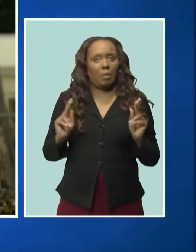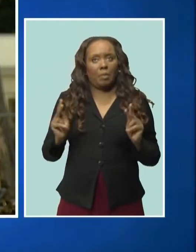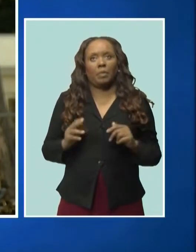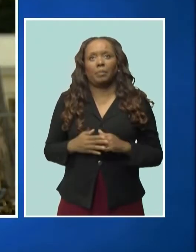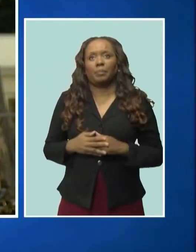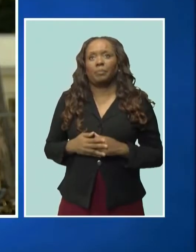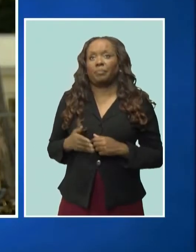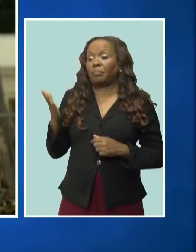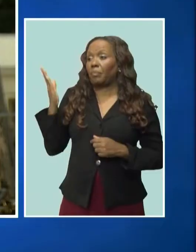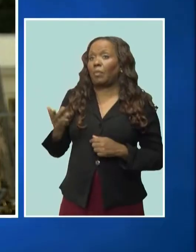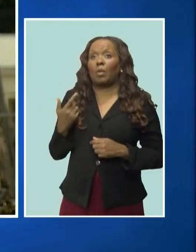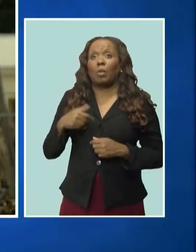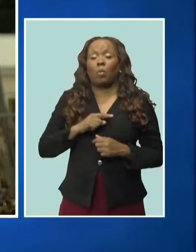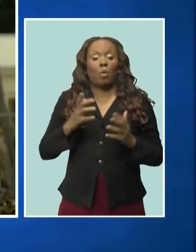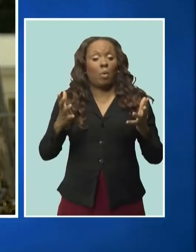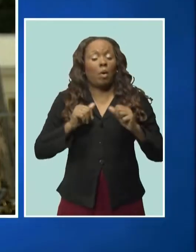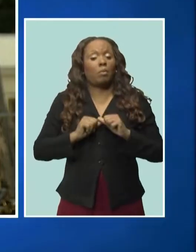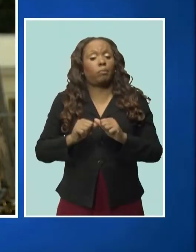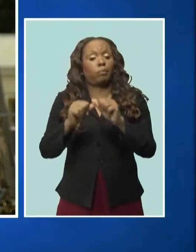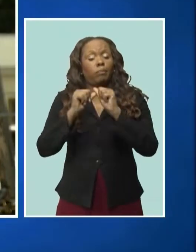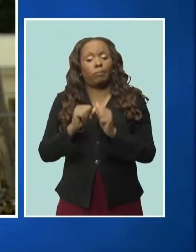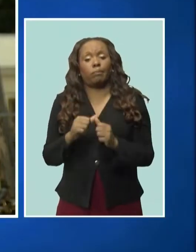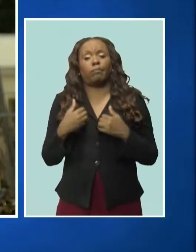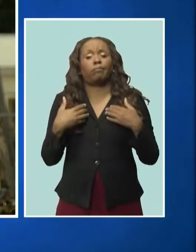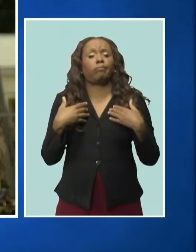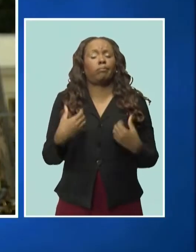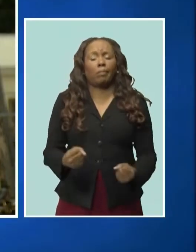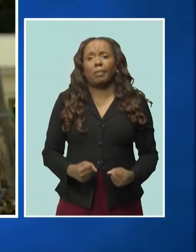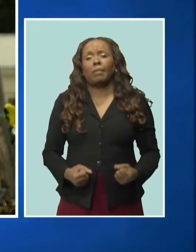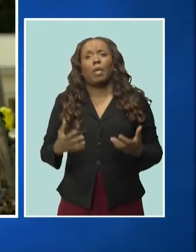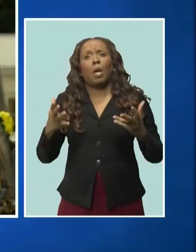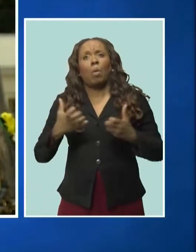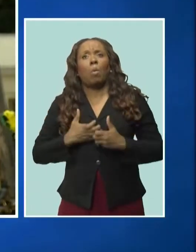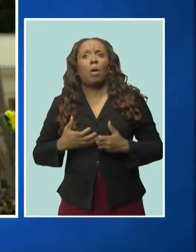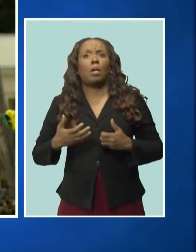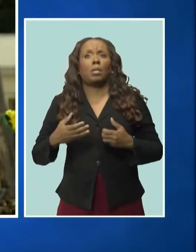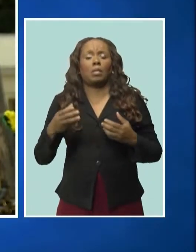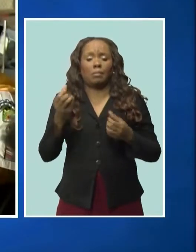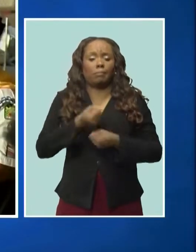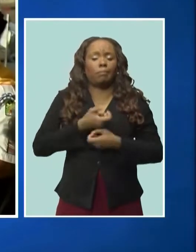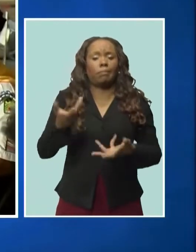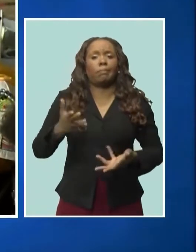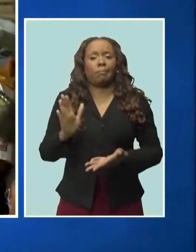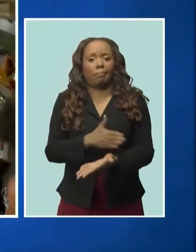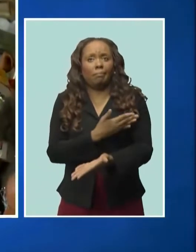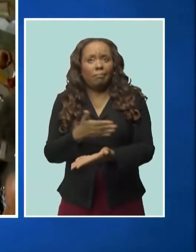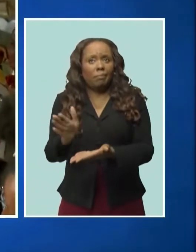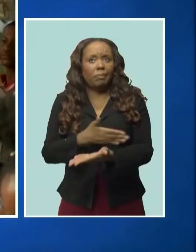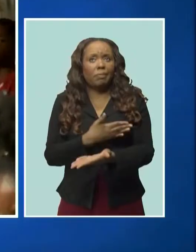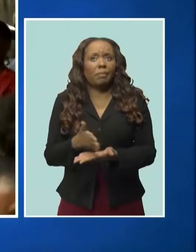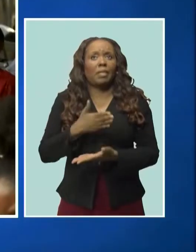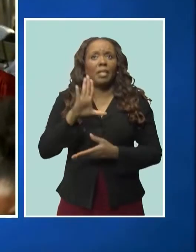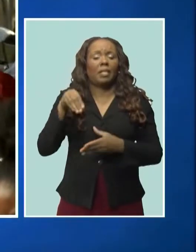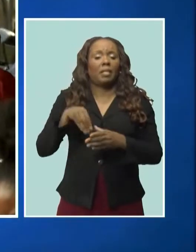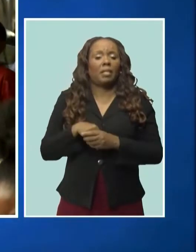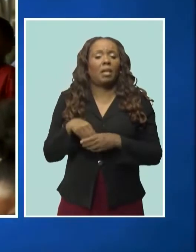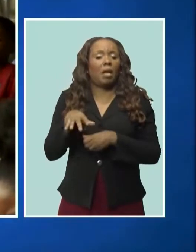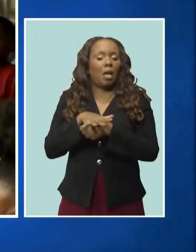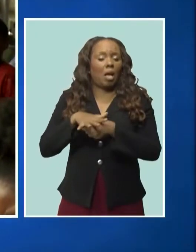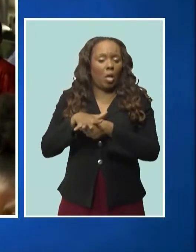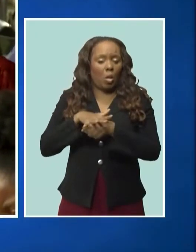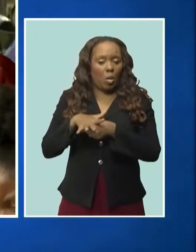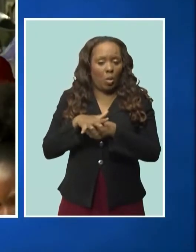to strength and extend our musical witness and ministry within our local